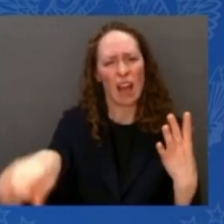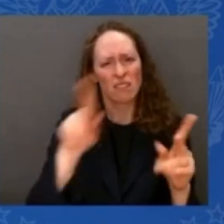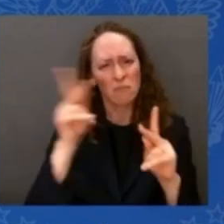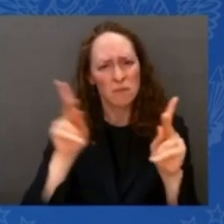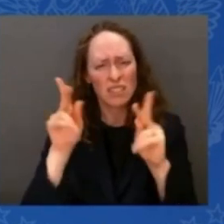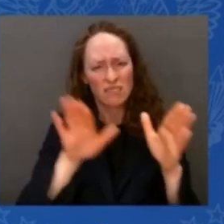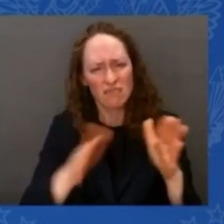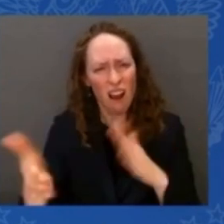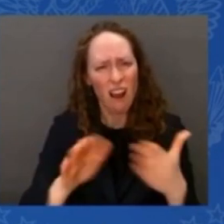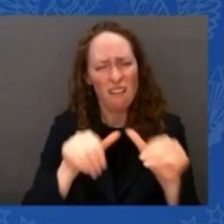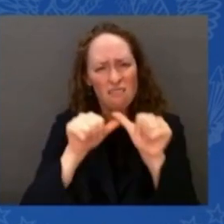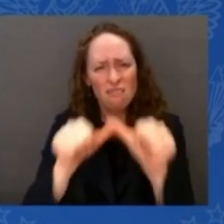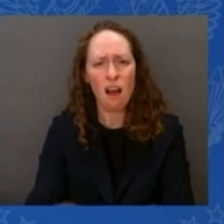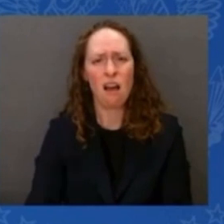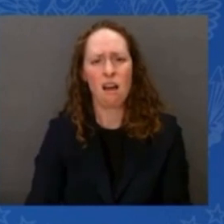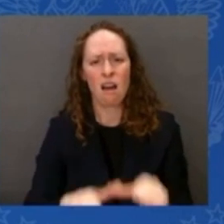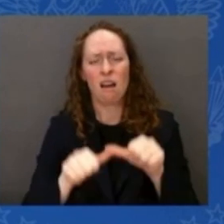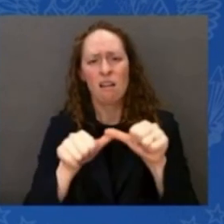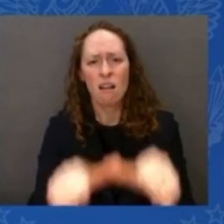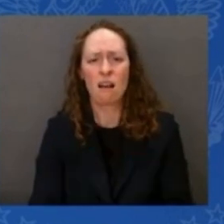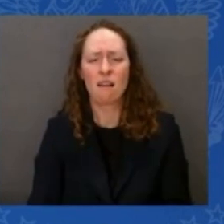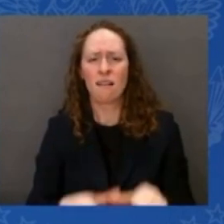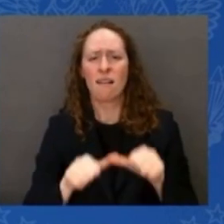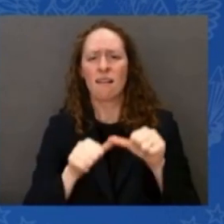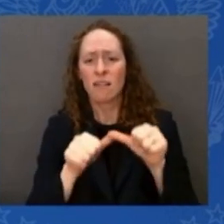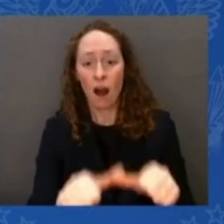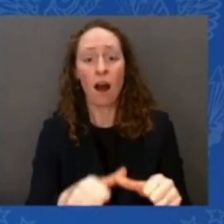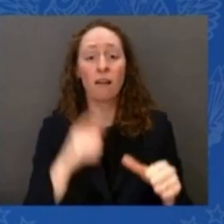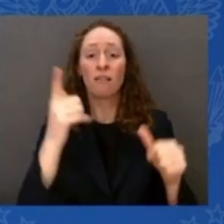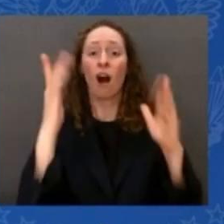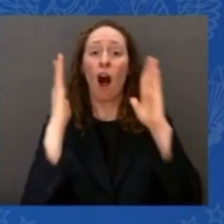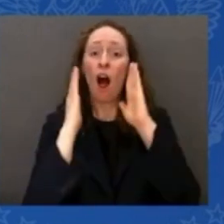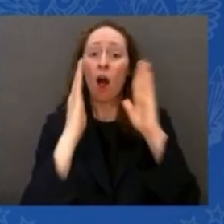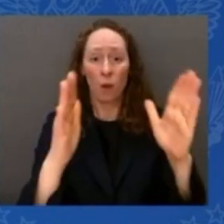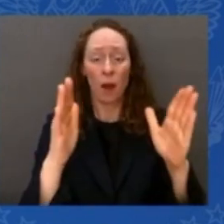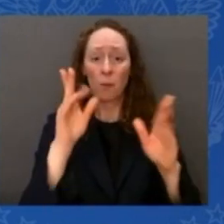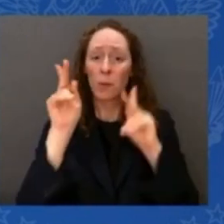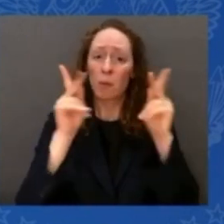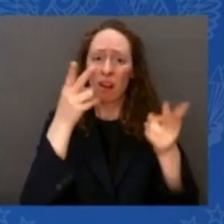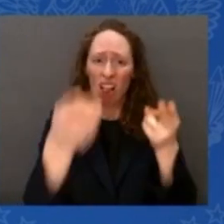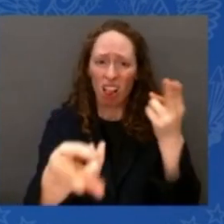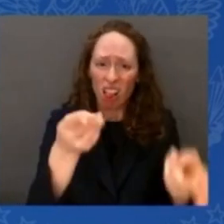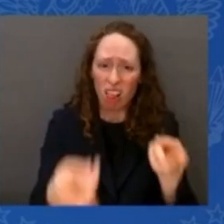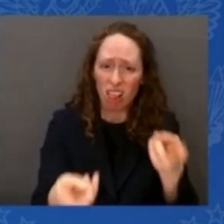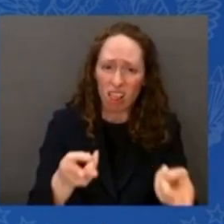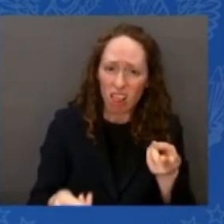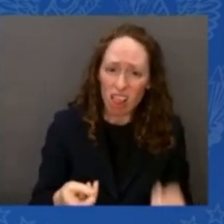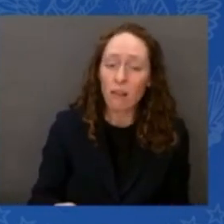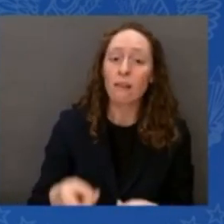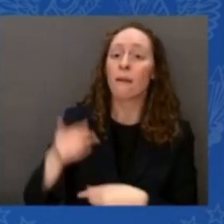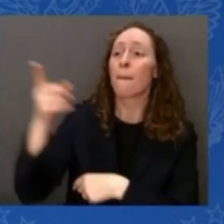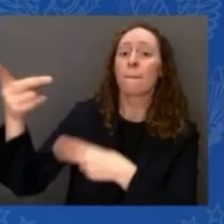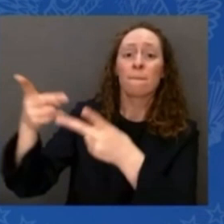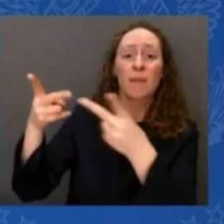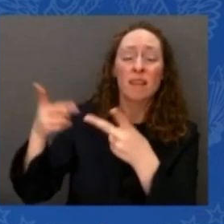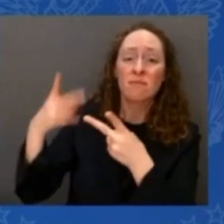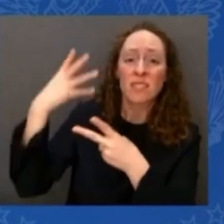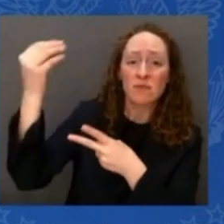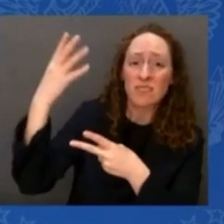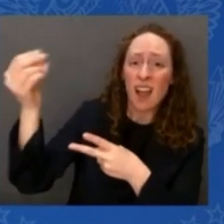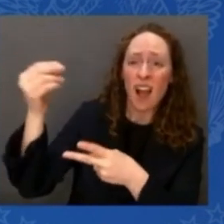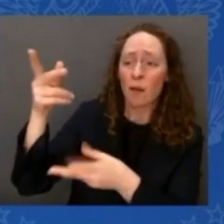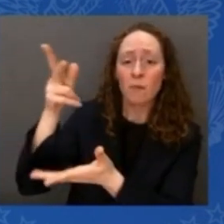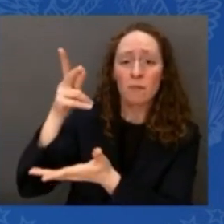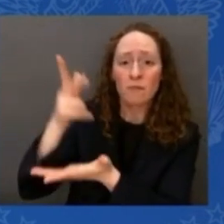up tents in their parking lots in a situation where, because everything was full, every bed was full. That's what we're up against when I